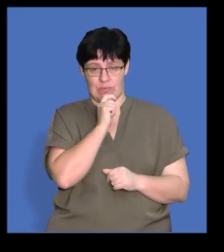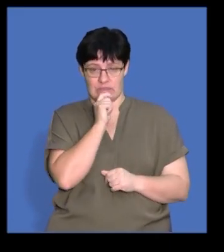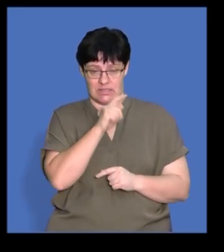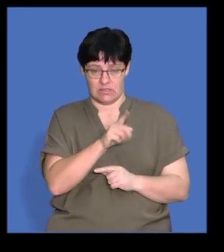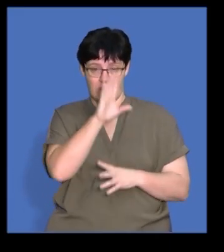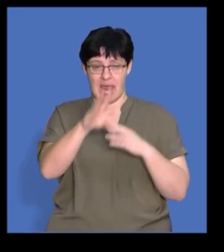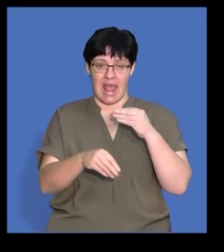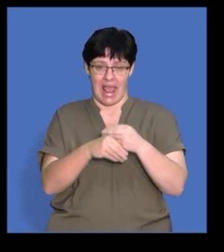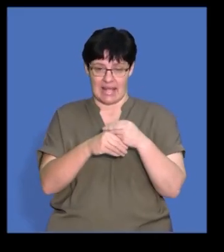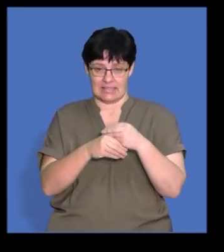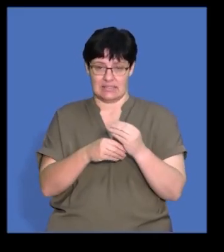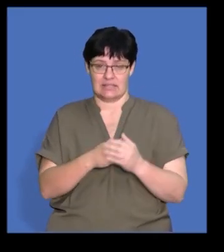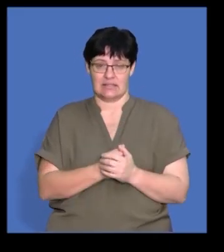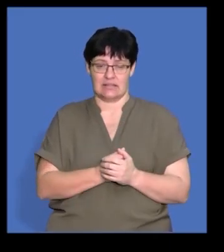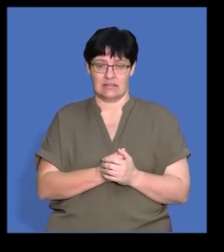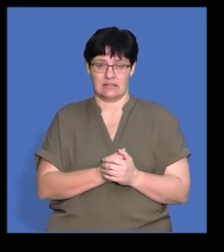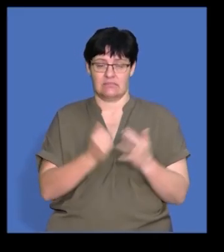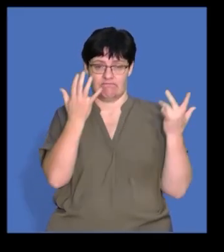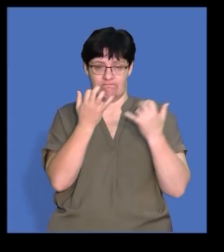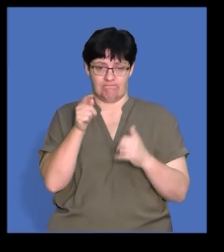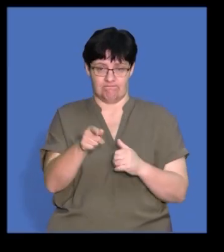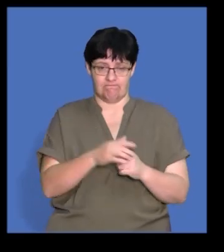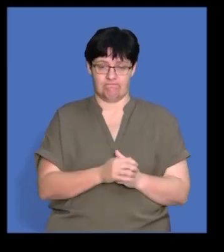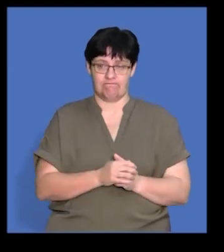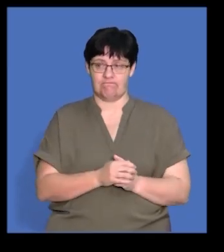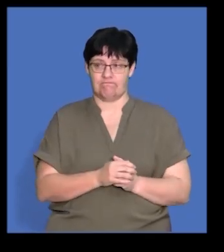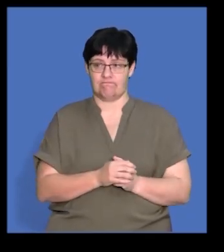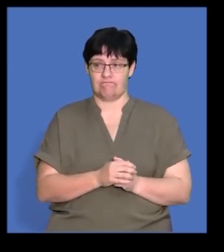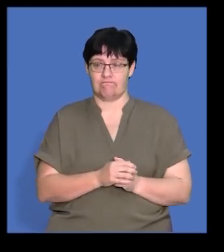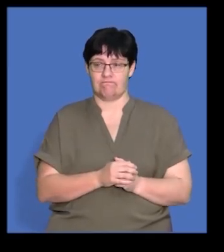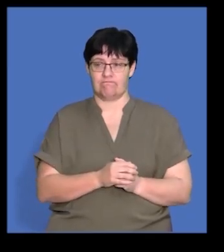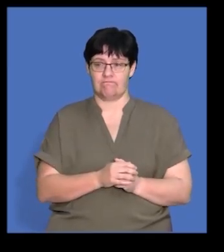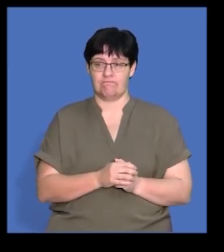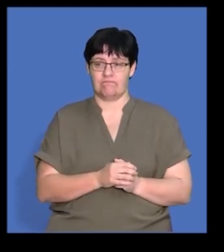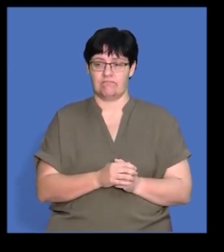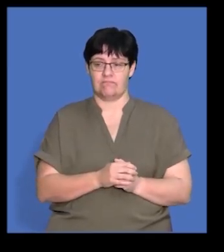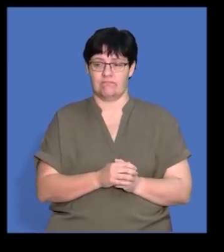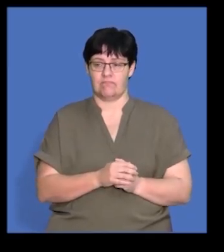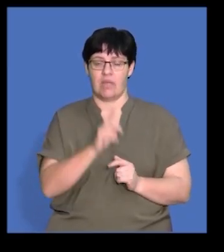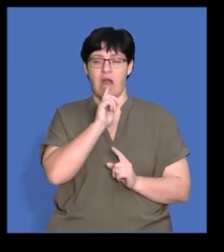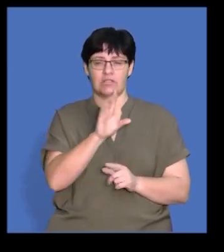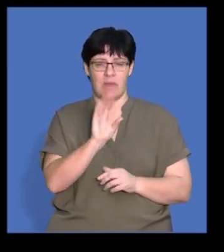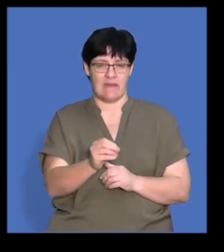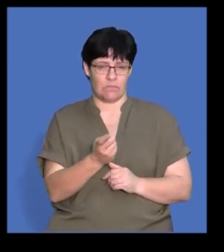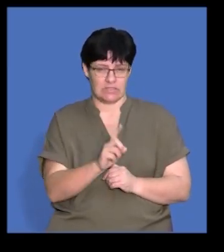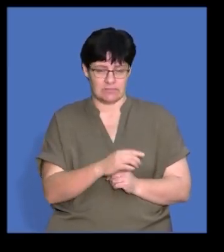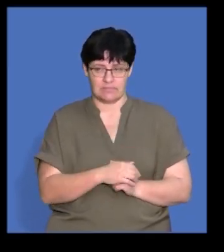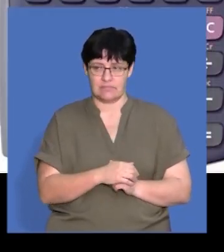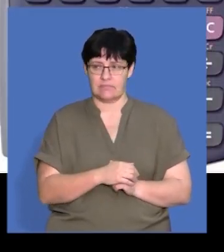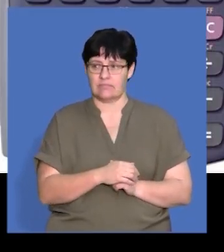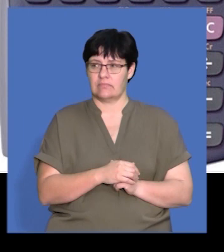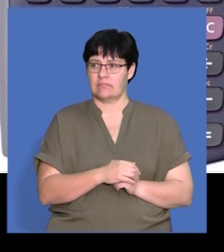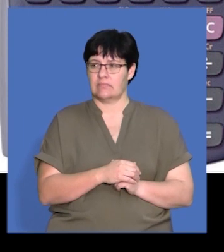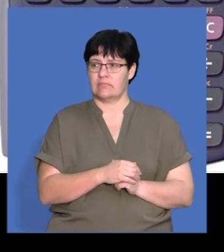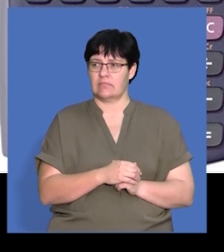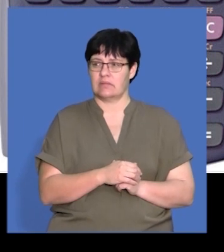going to add them to our calculation. So, I'm going to take my answer here that I got. Let's just